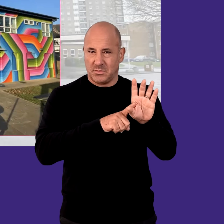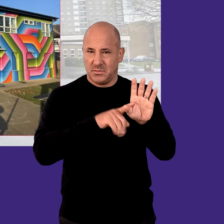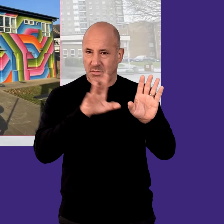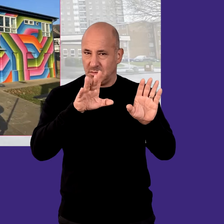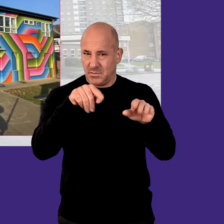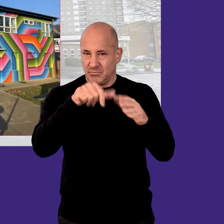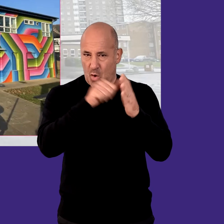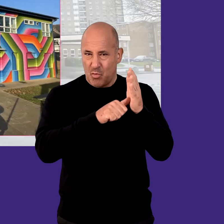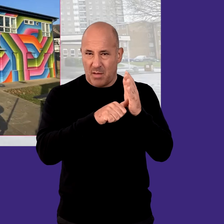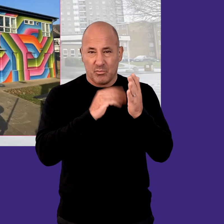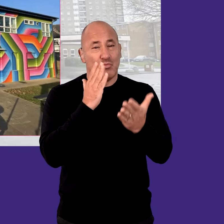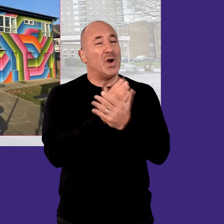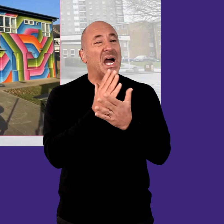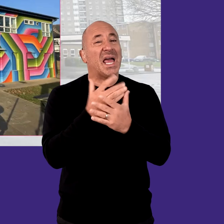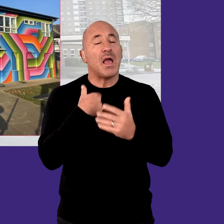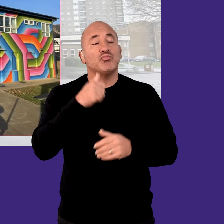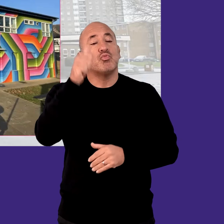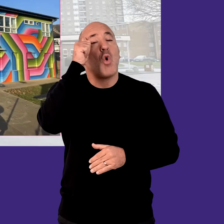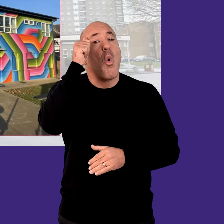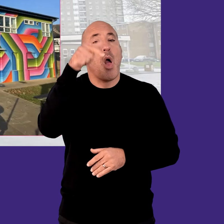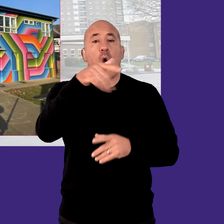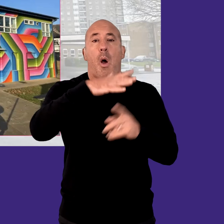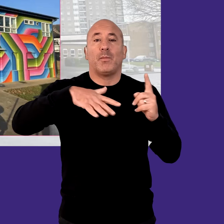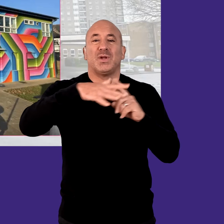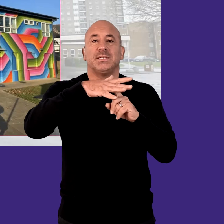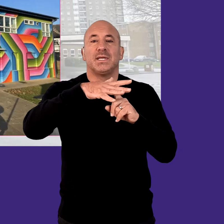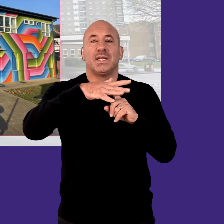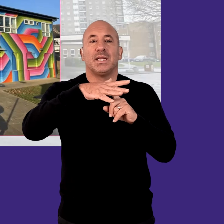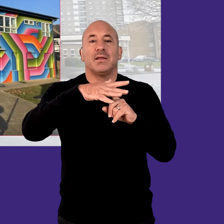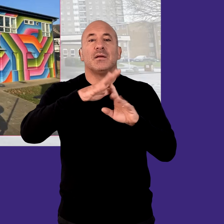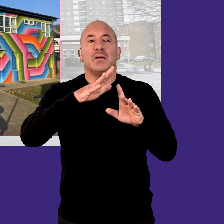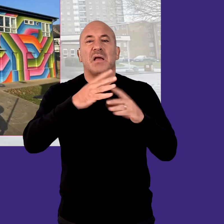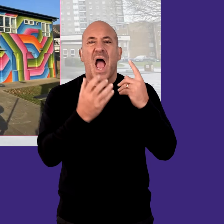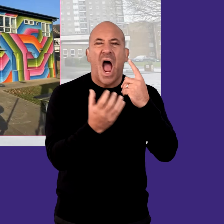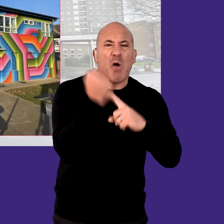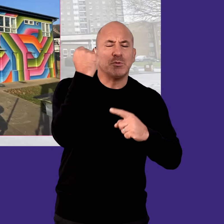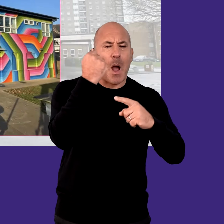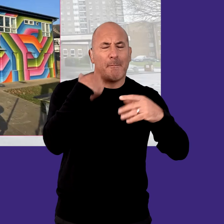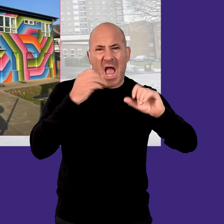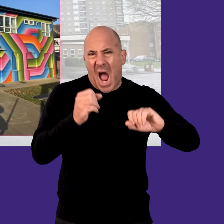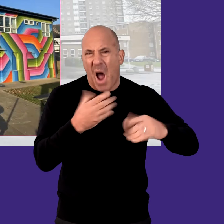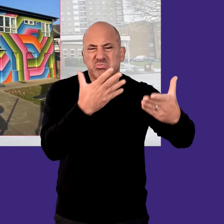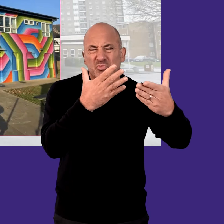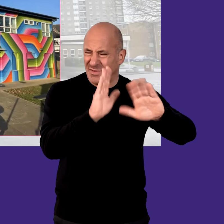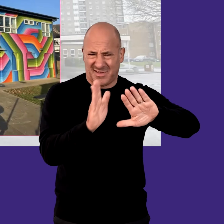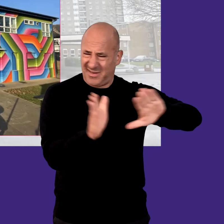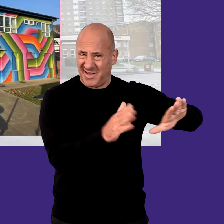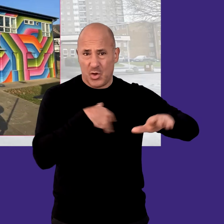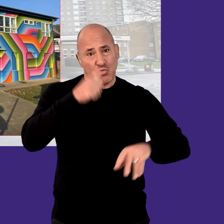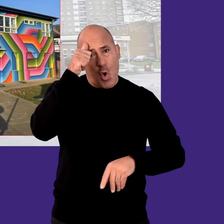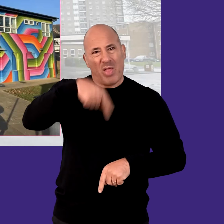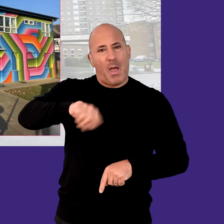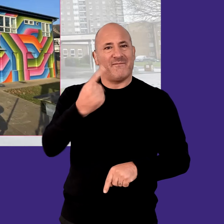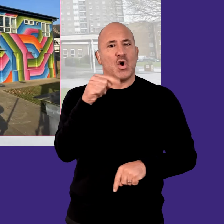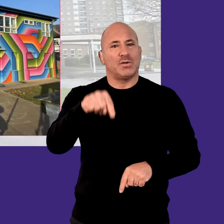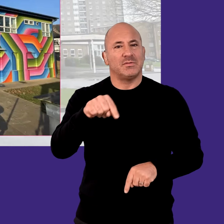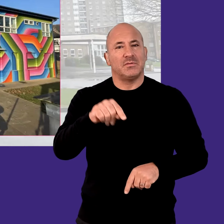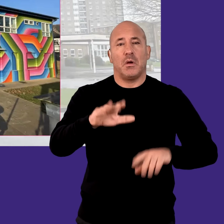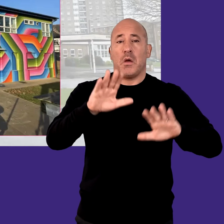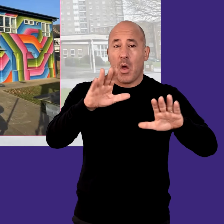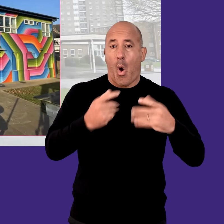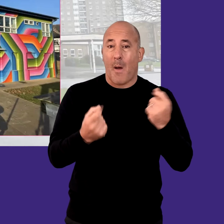community and our exercise, and less about outcomes and outputs. However,